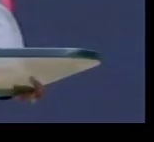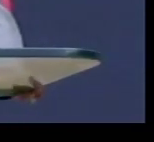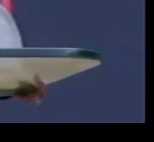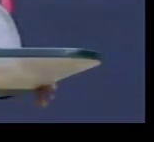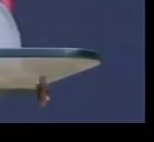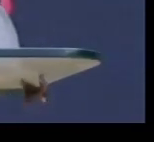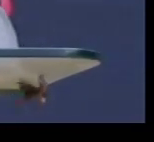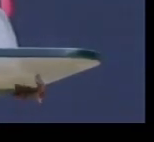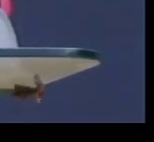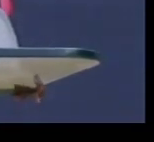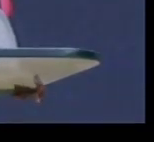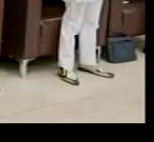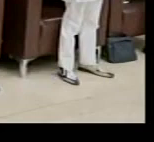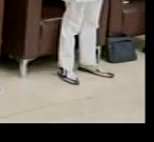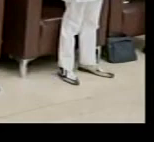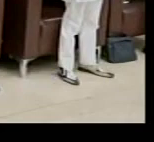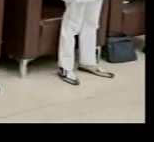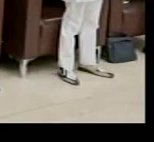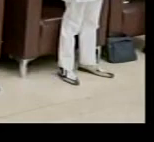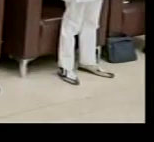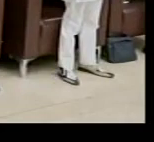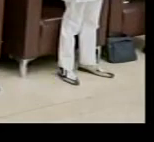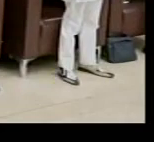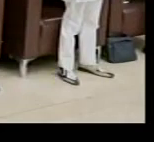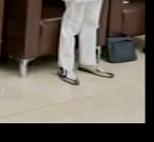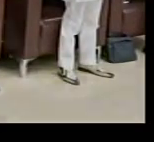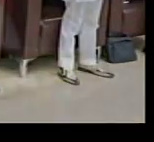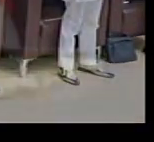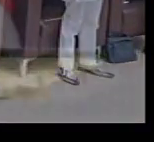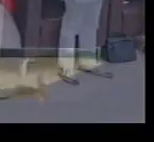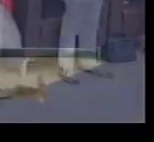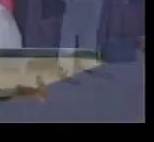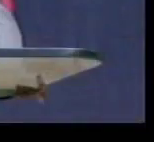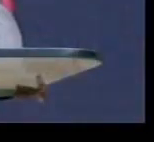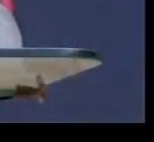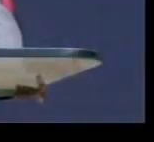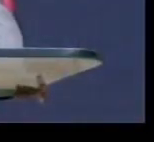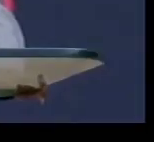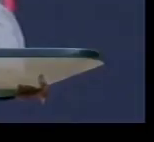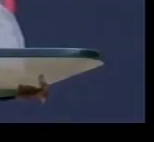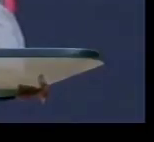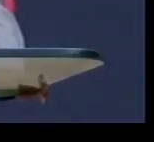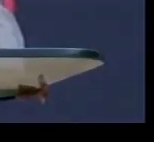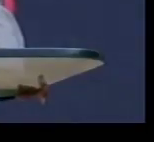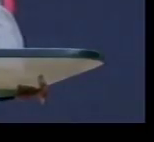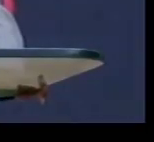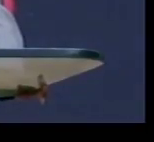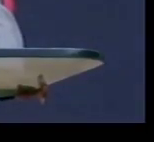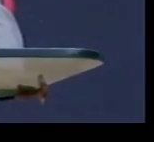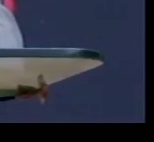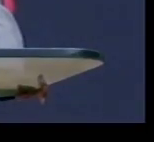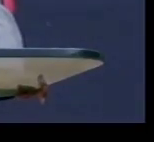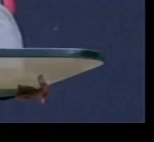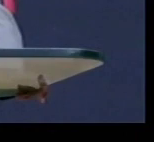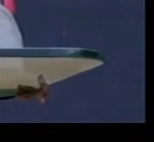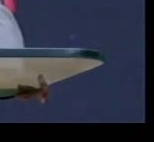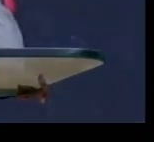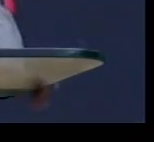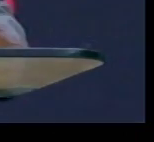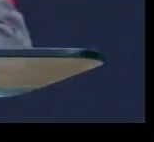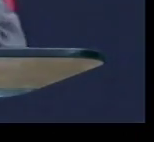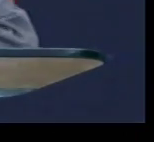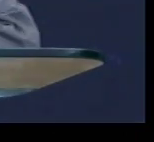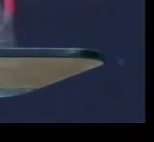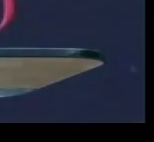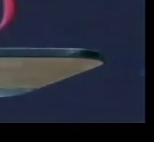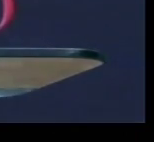in Jesus' name. Amen. Turn our eyes towards heaven, towards